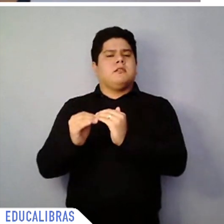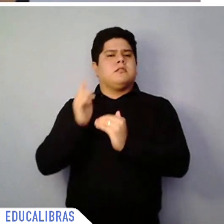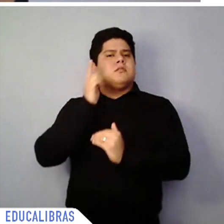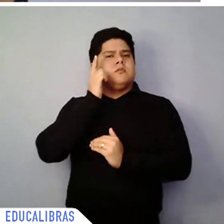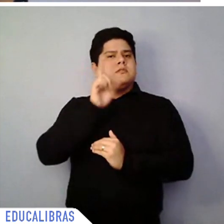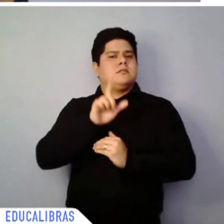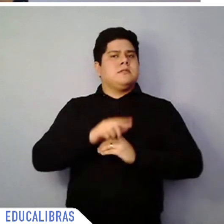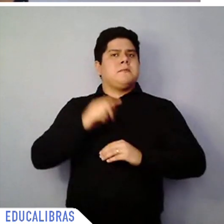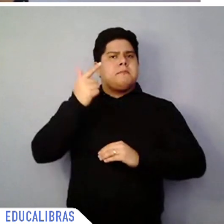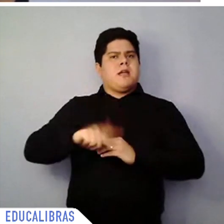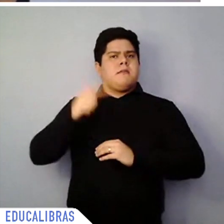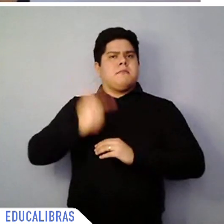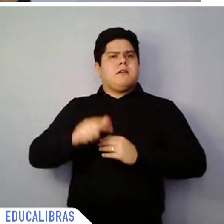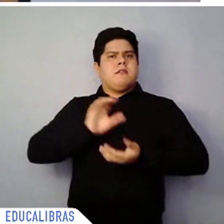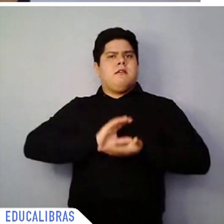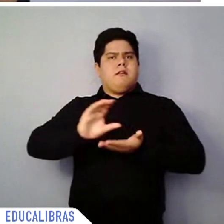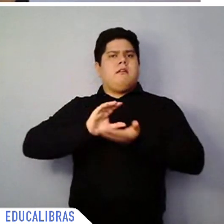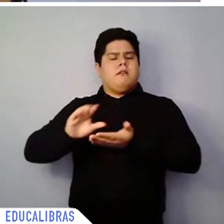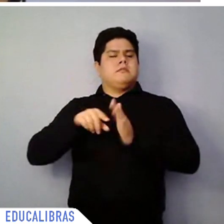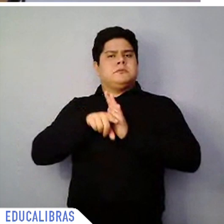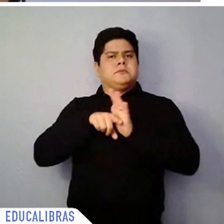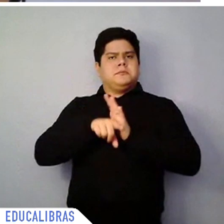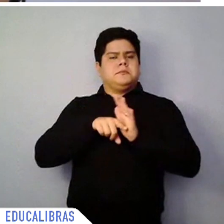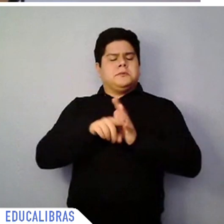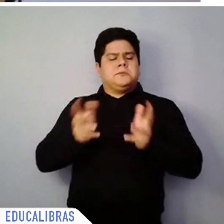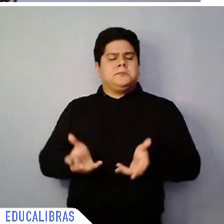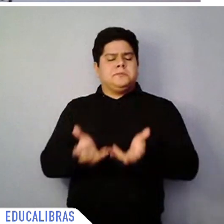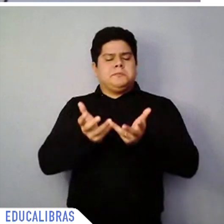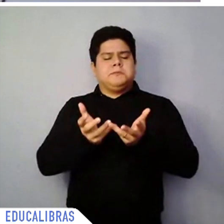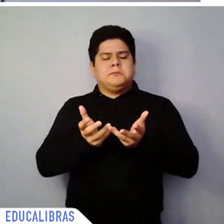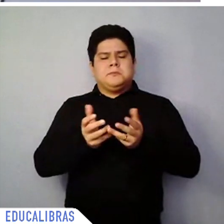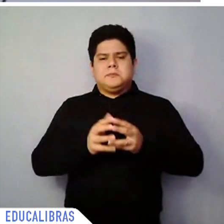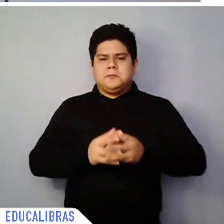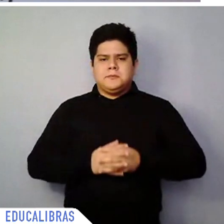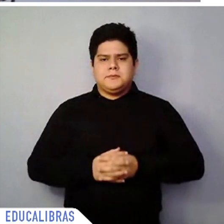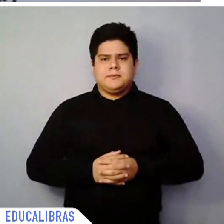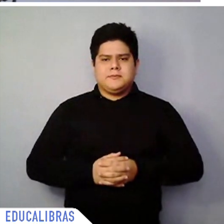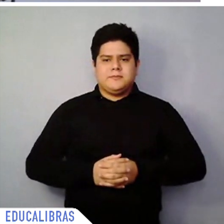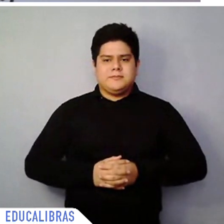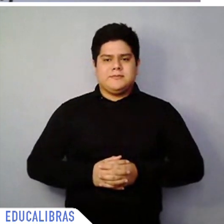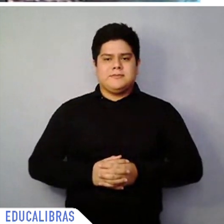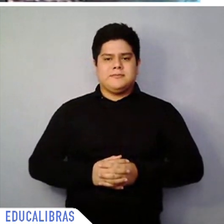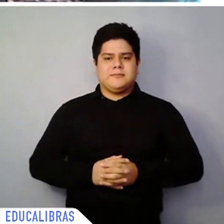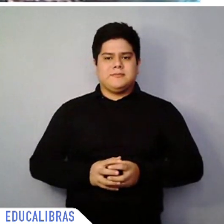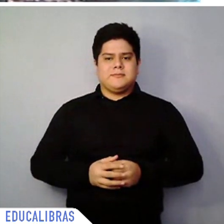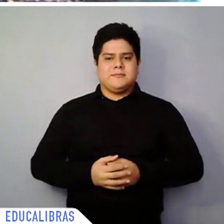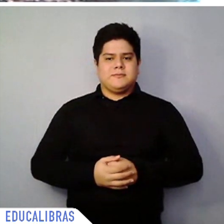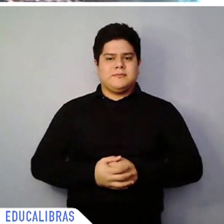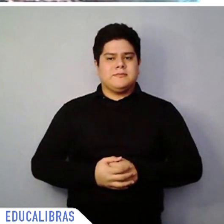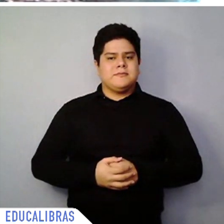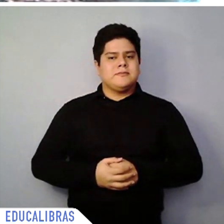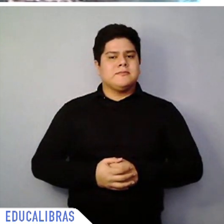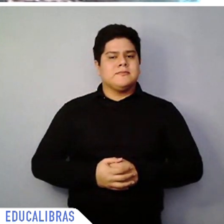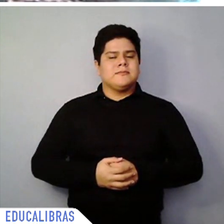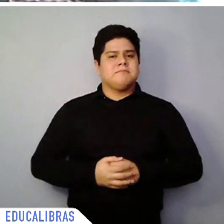a cohesive group so that we can gather more funds for research.